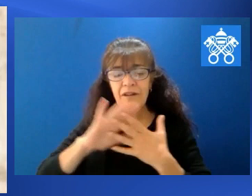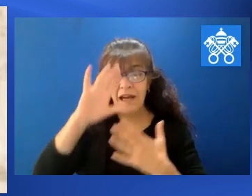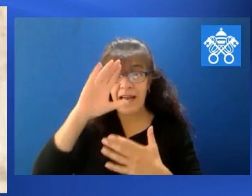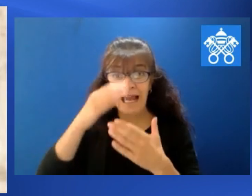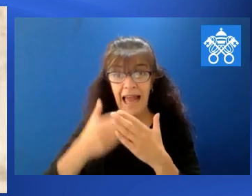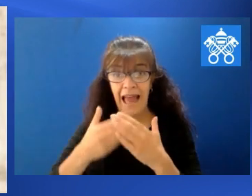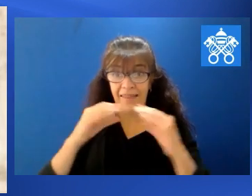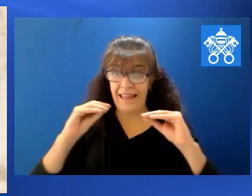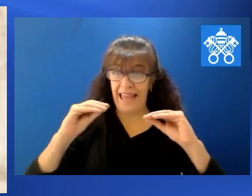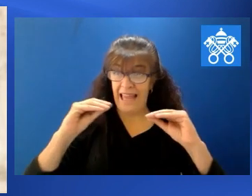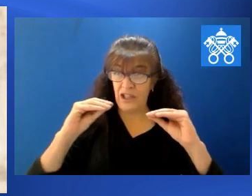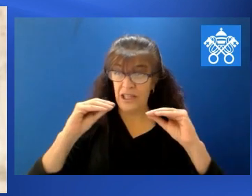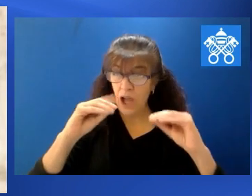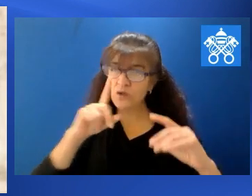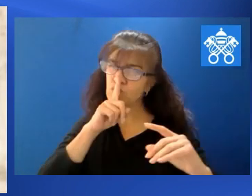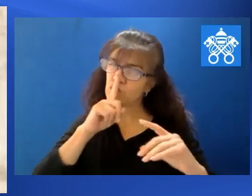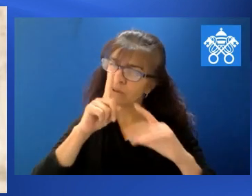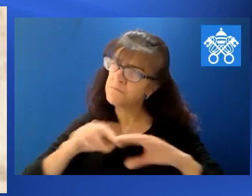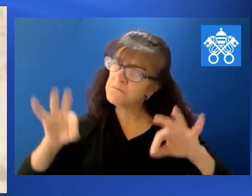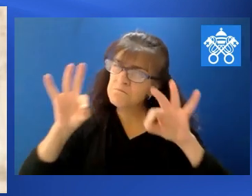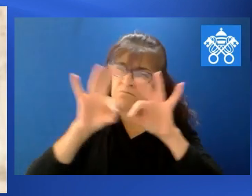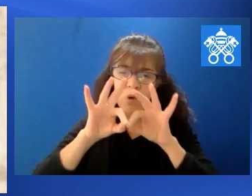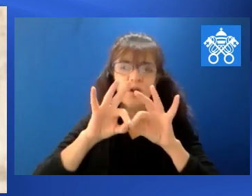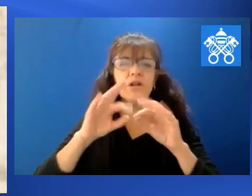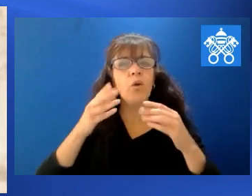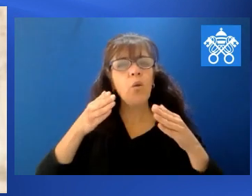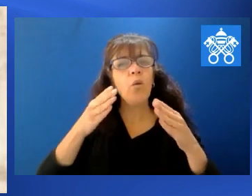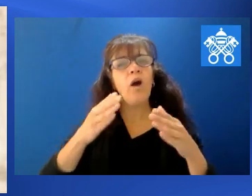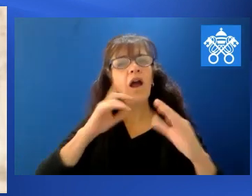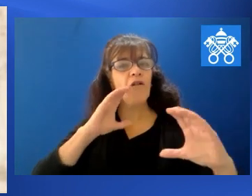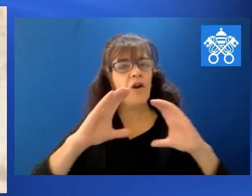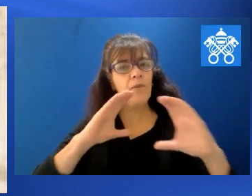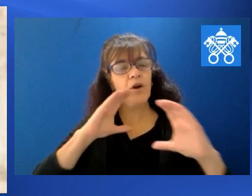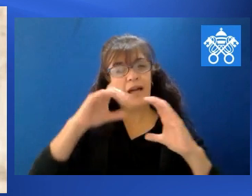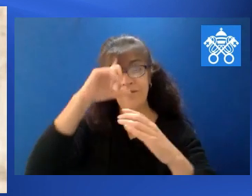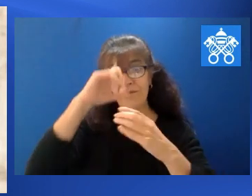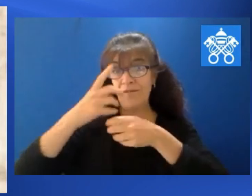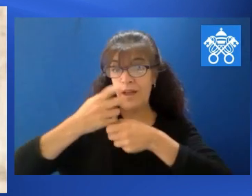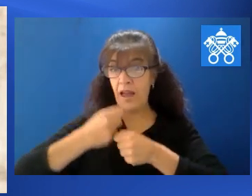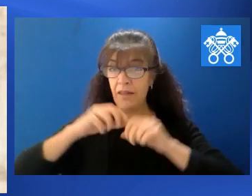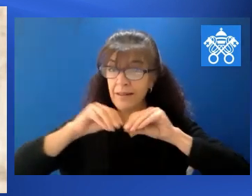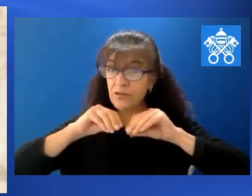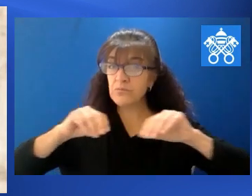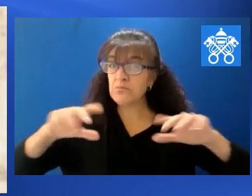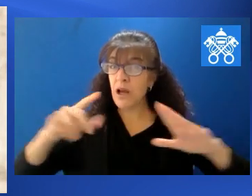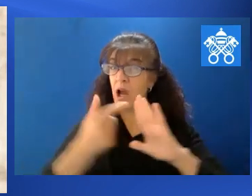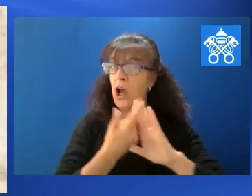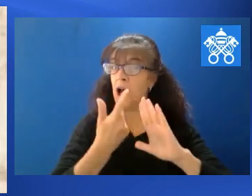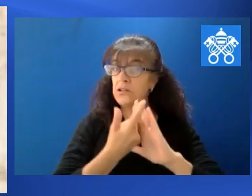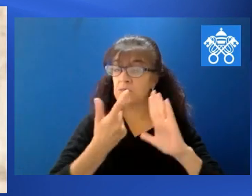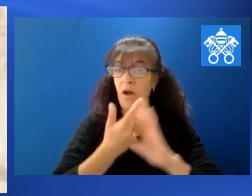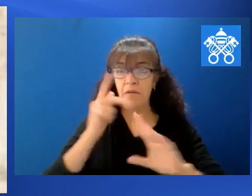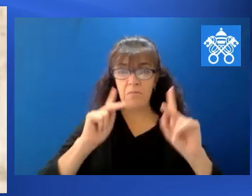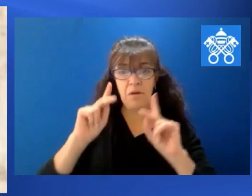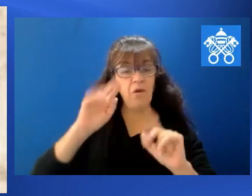important tool and means for communicating the faith and to spread the gospel to the people of her times. And she